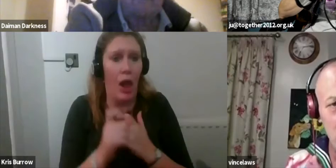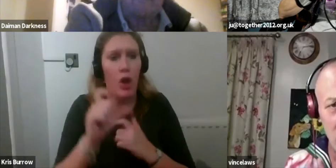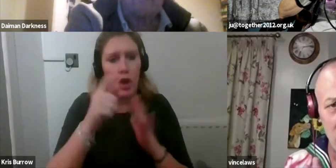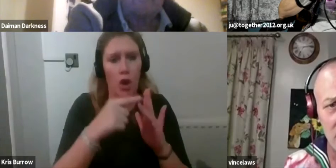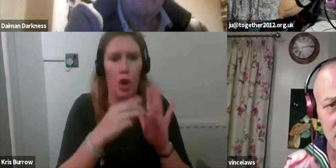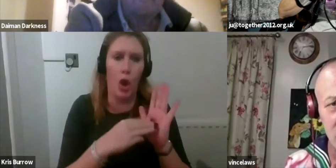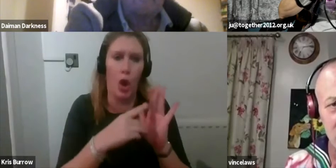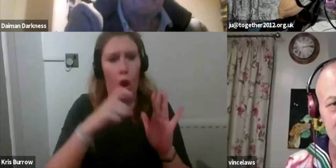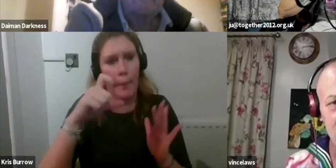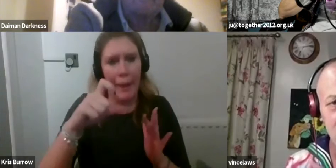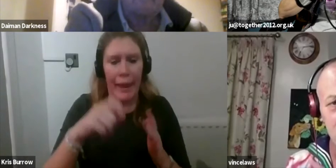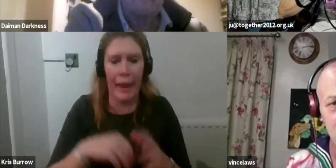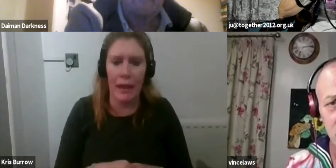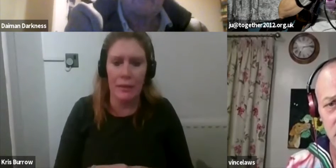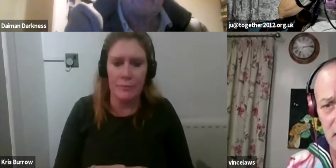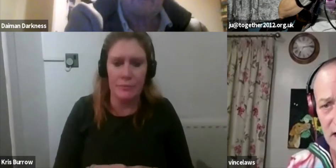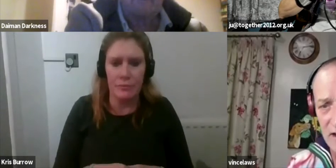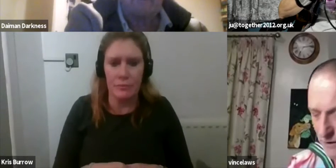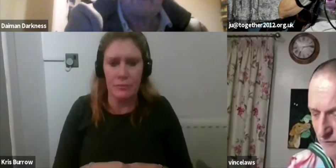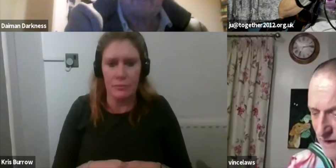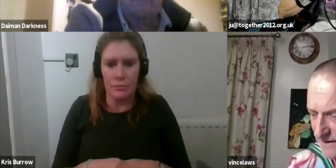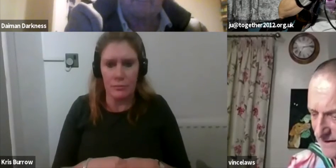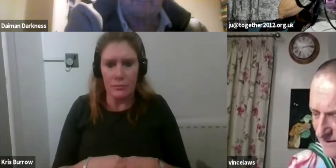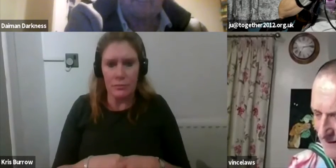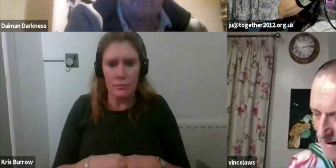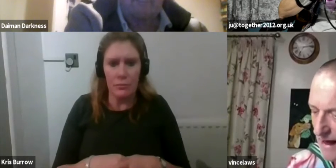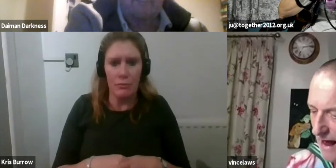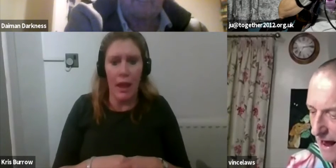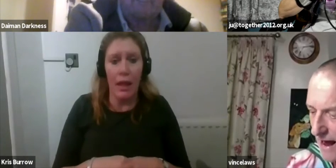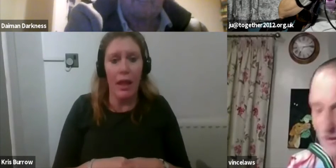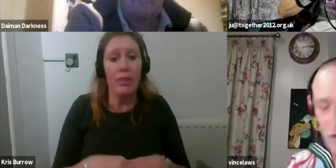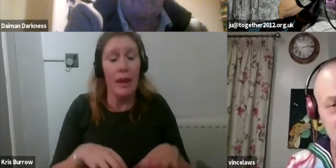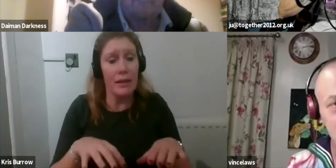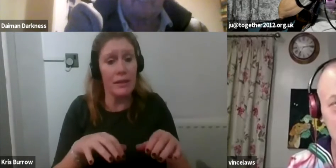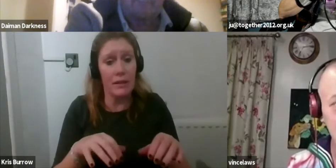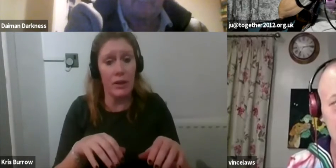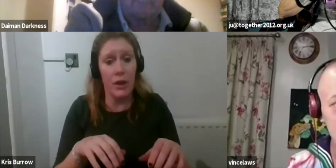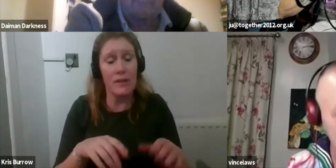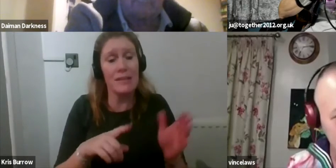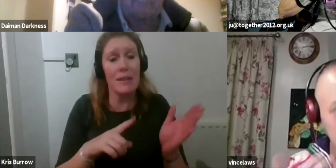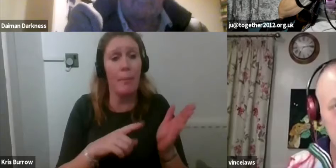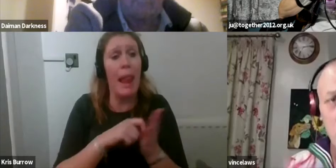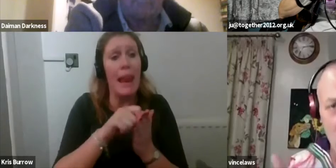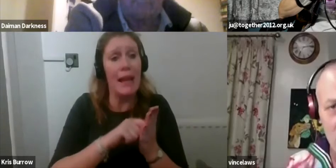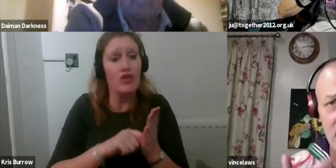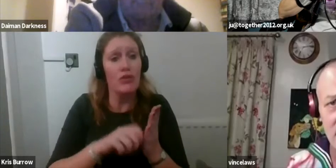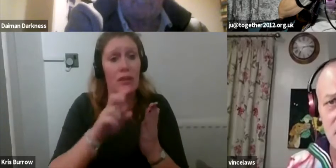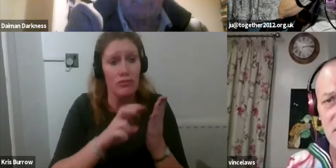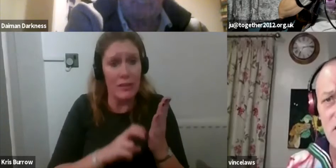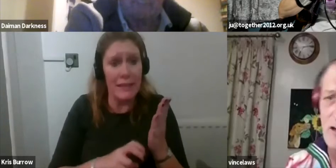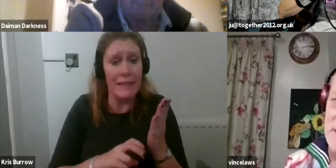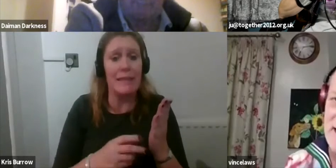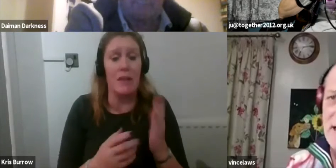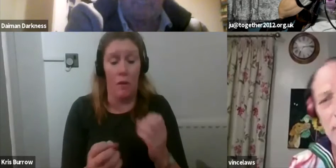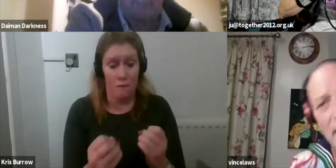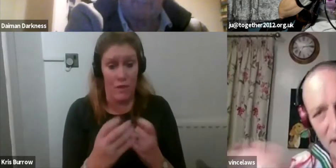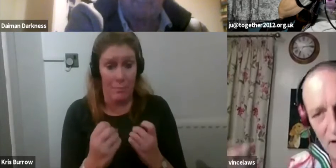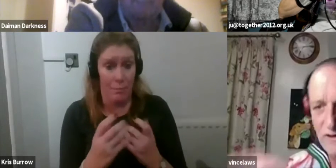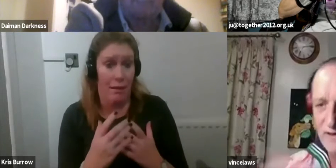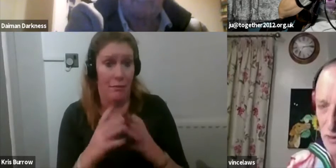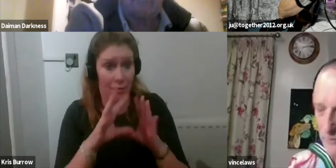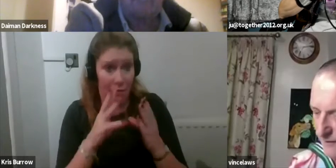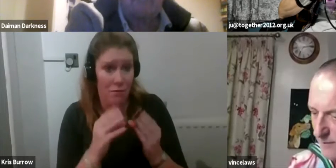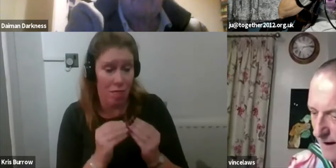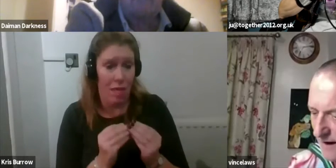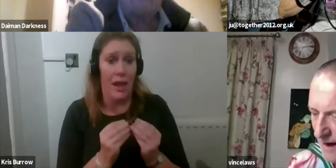Shape and TLC through the free literary reads, and got some good feedback and worked that into the script, sent it back, got